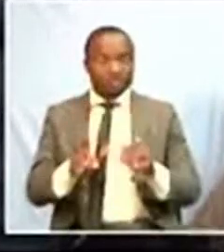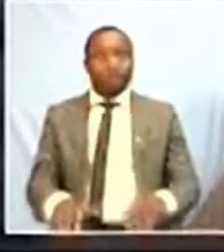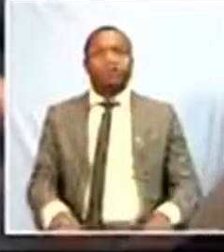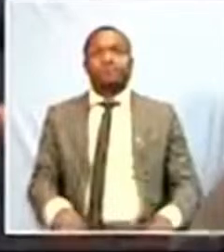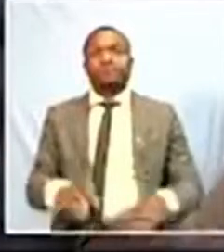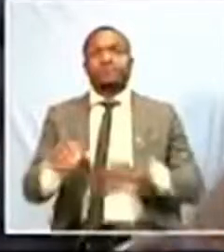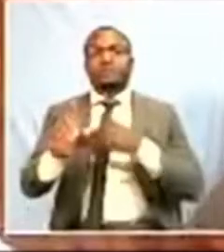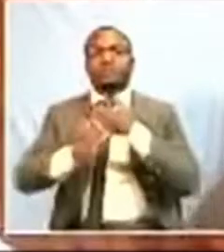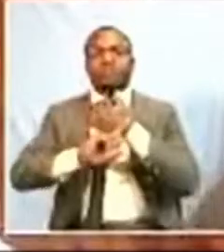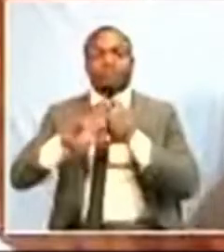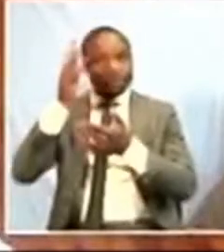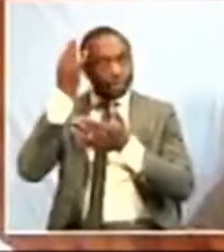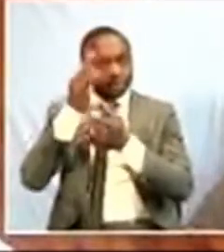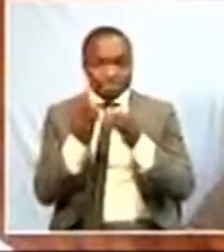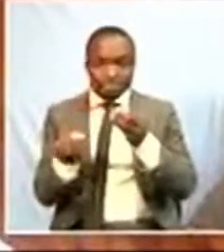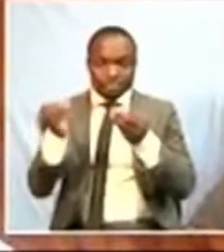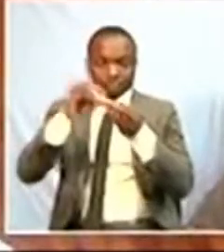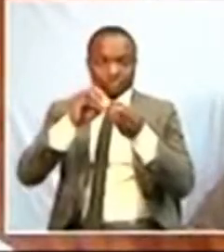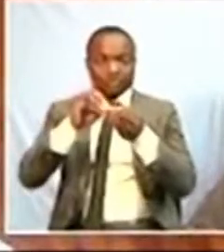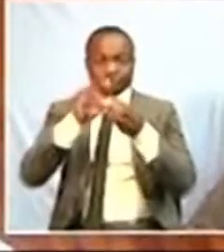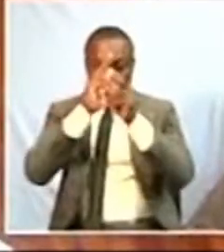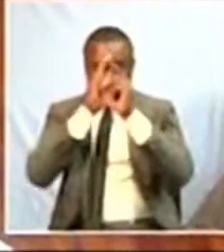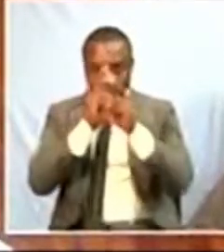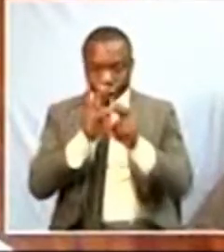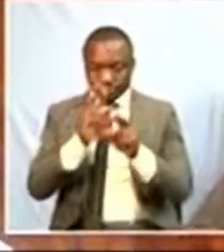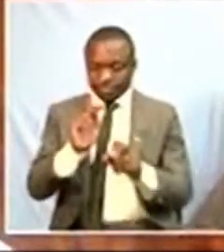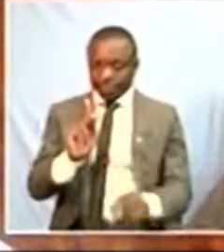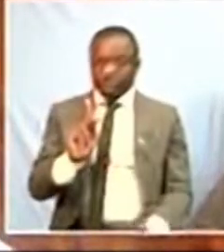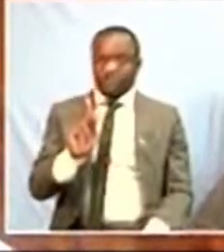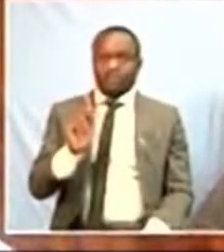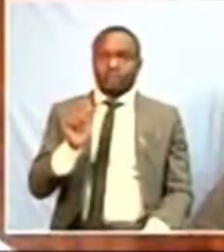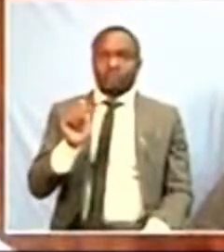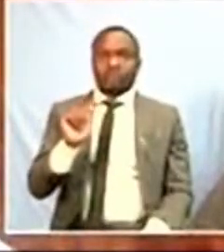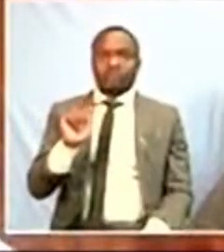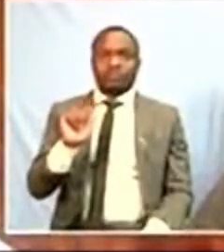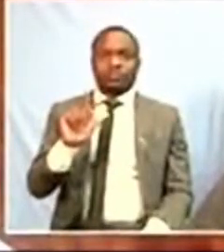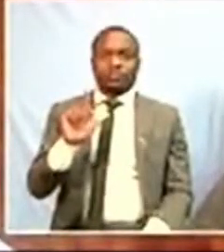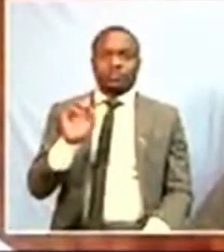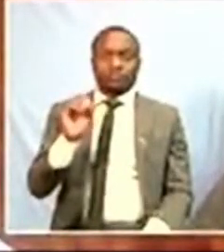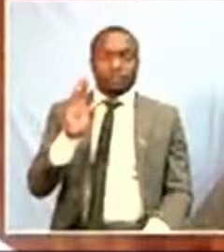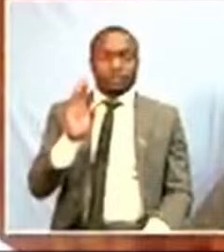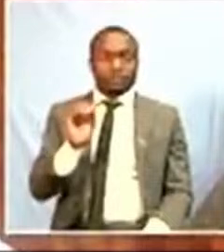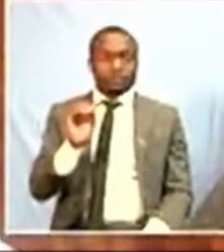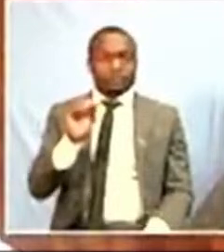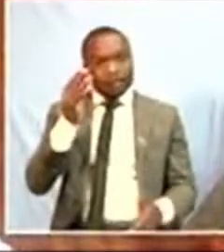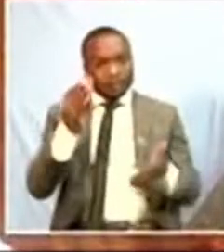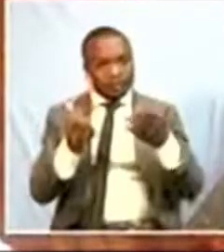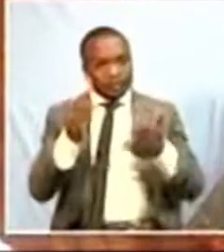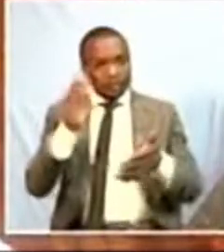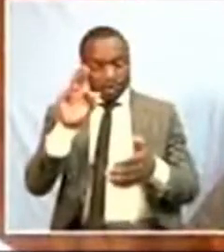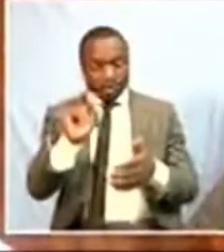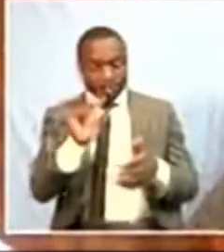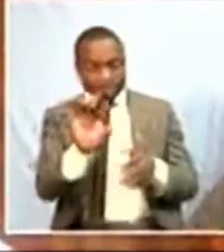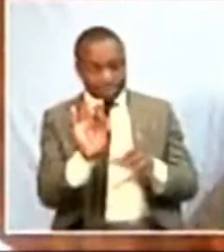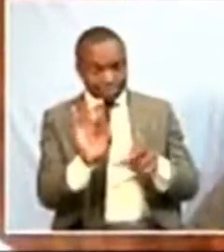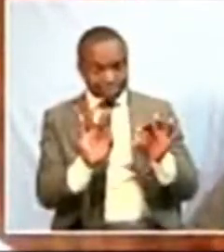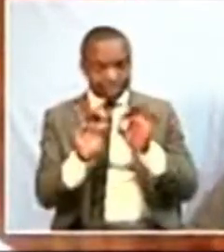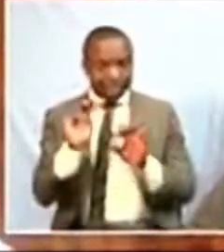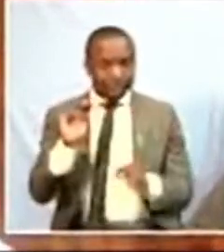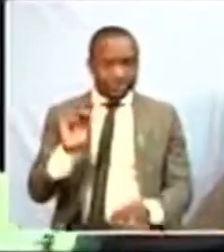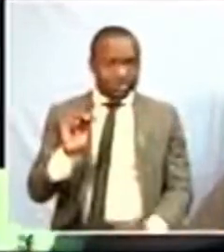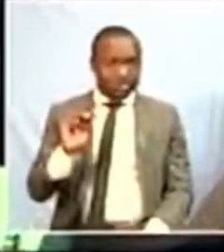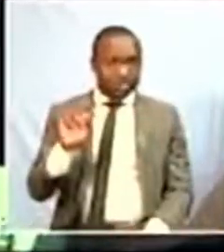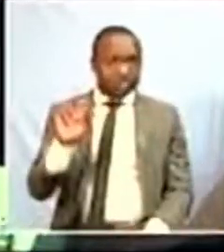Town Clerk, additional Honorable Pavyuma. Maybe TC, since there is no sample of the MDF